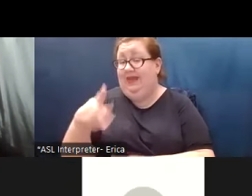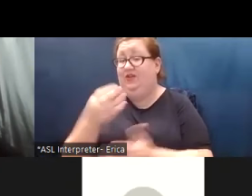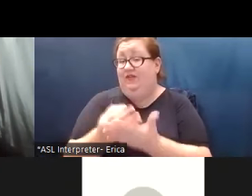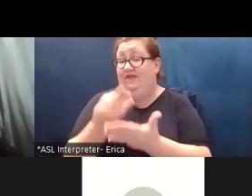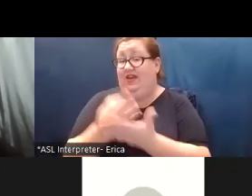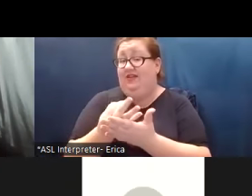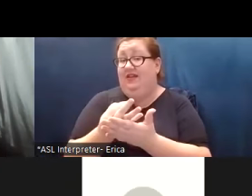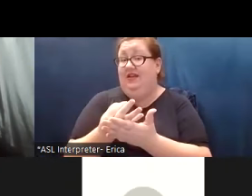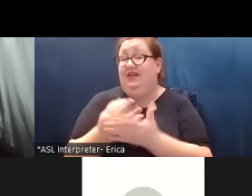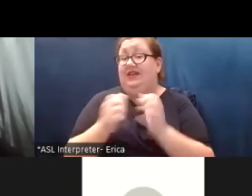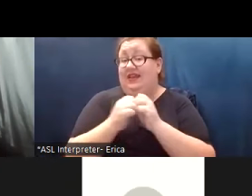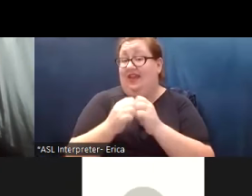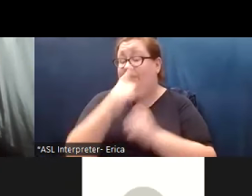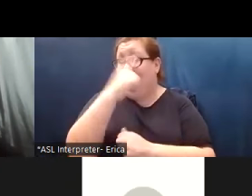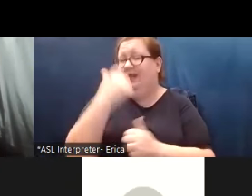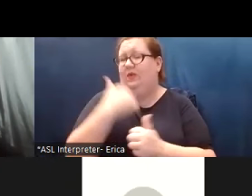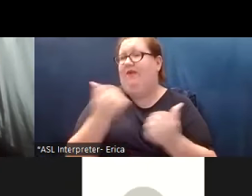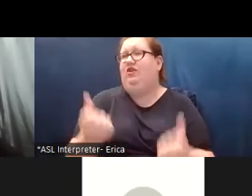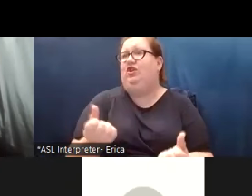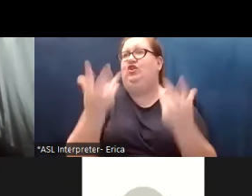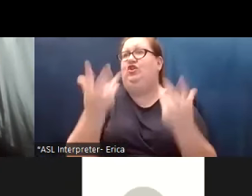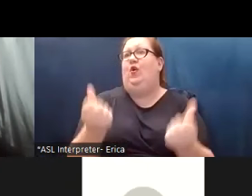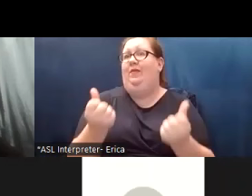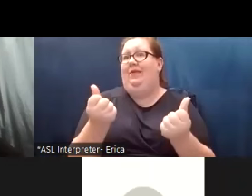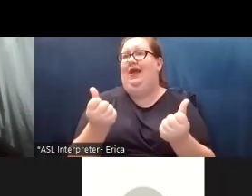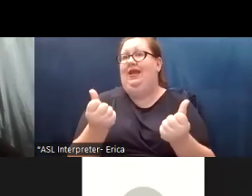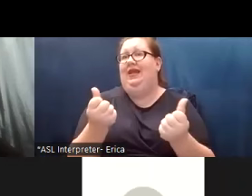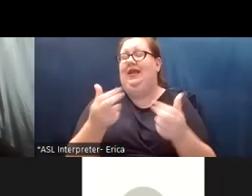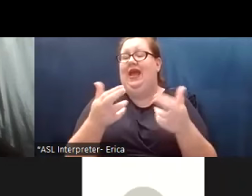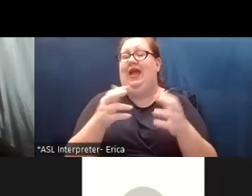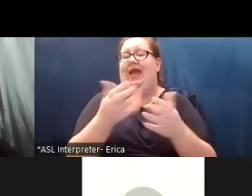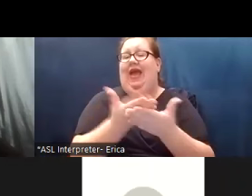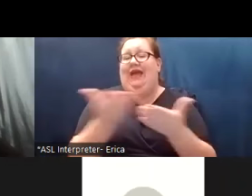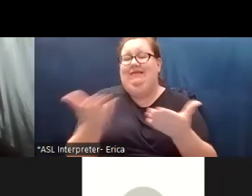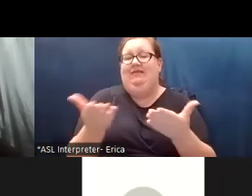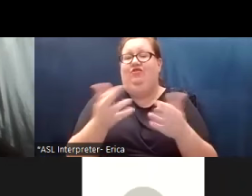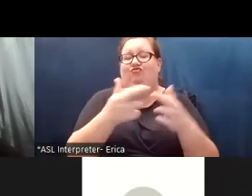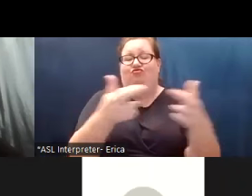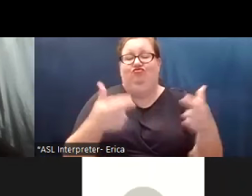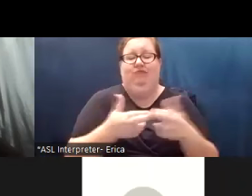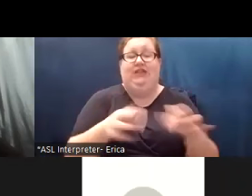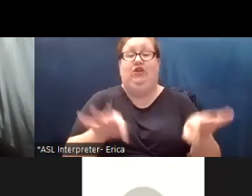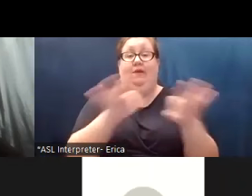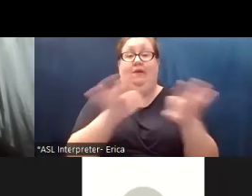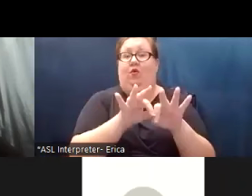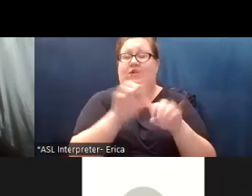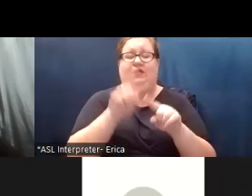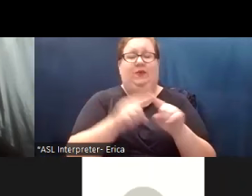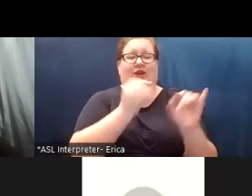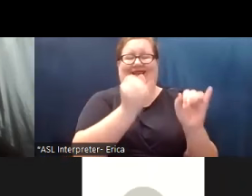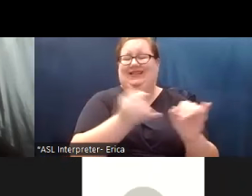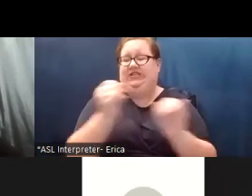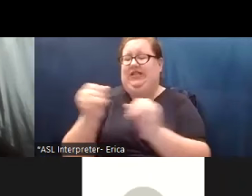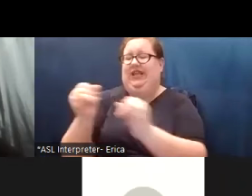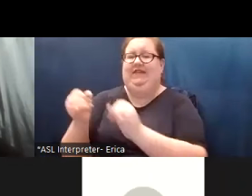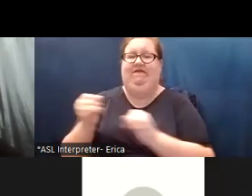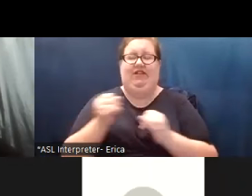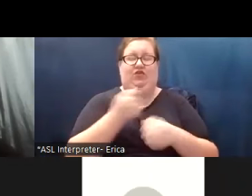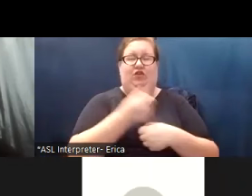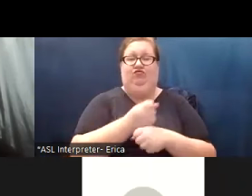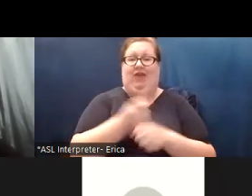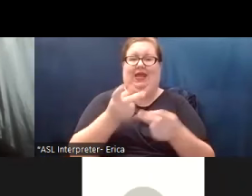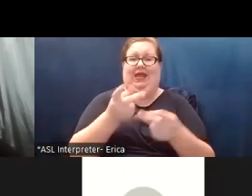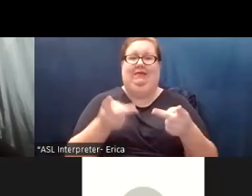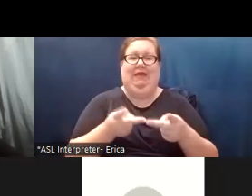was because we have so many assets of regional importance that we couldn't individually sort of create that space